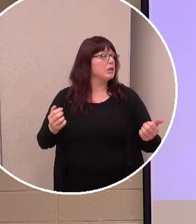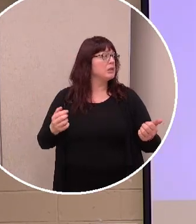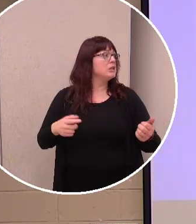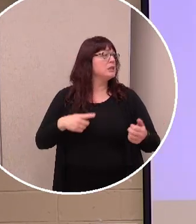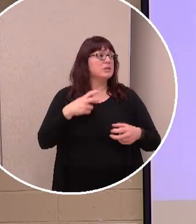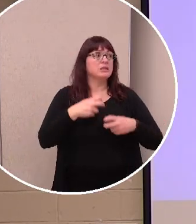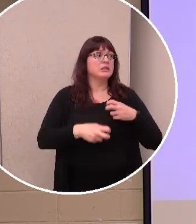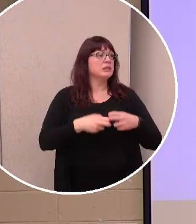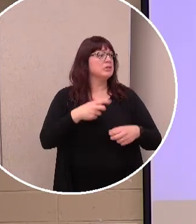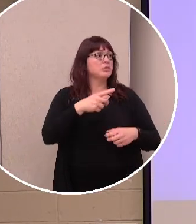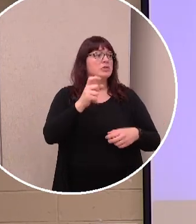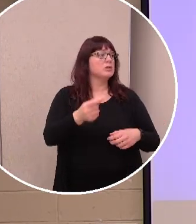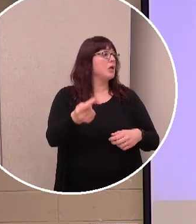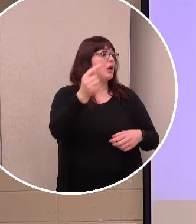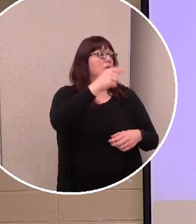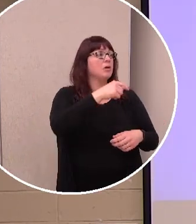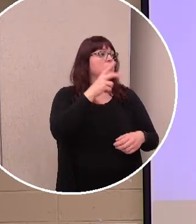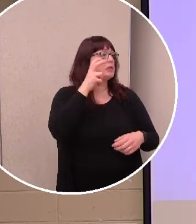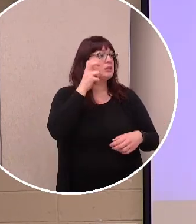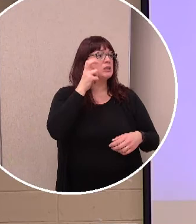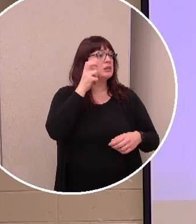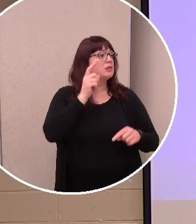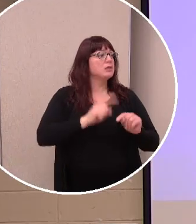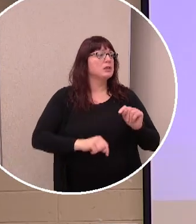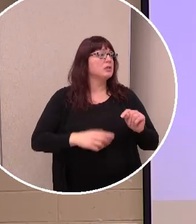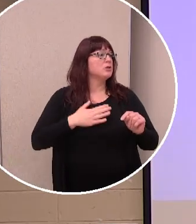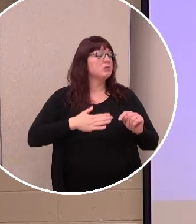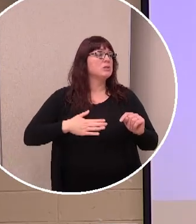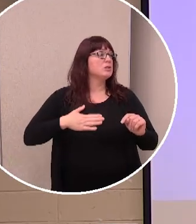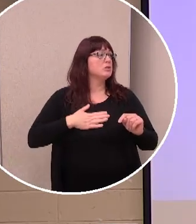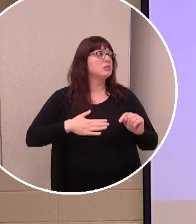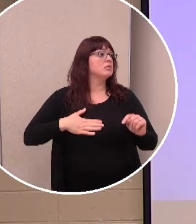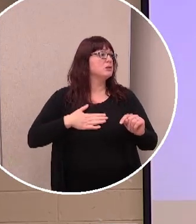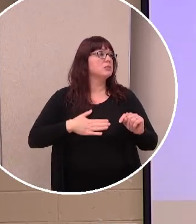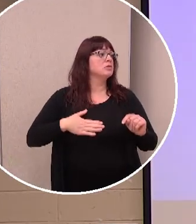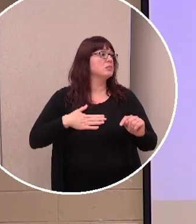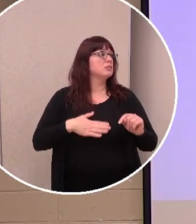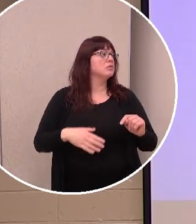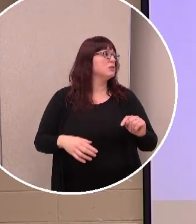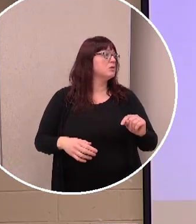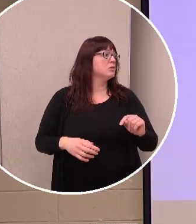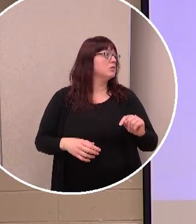issue. You're going to have to come up to the front and do the piece. Sorry about that.